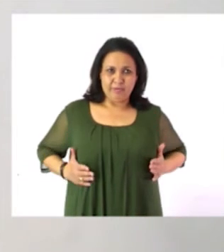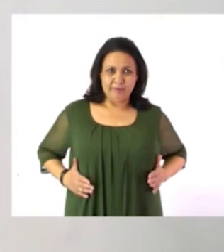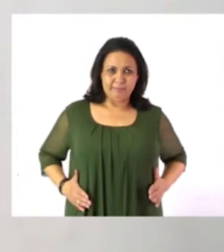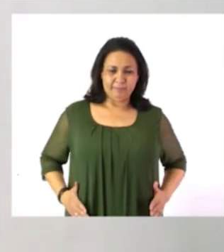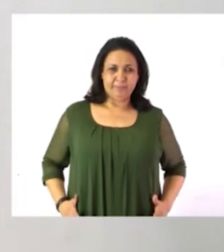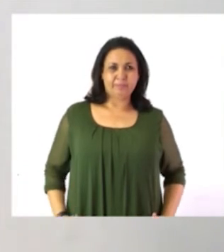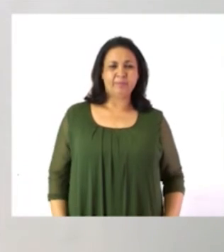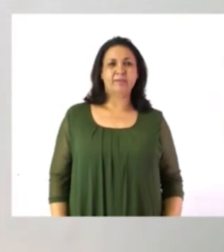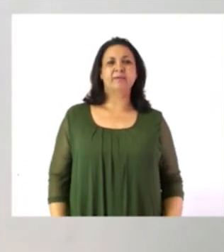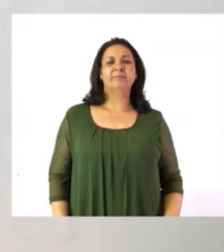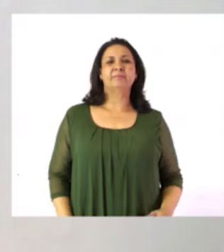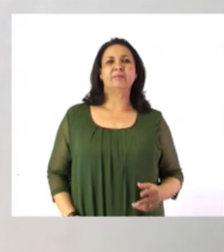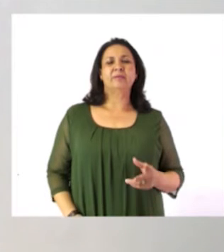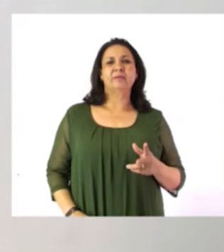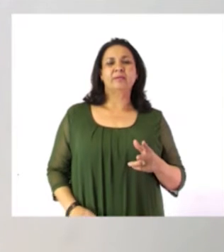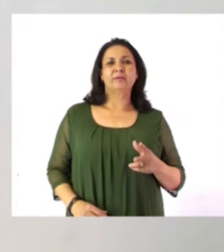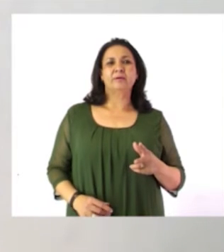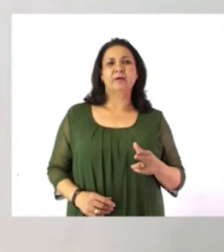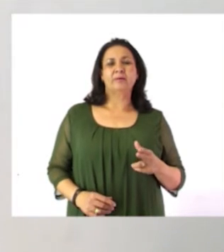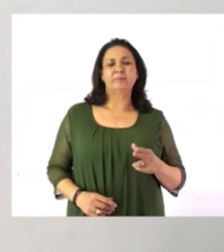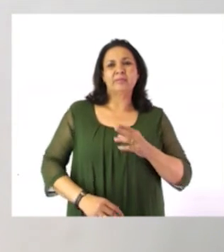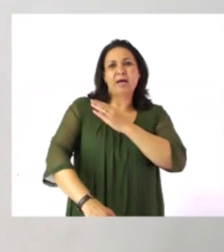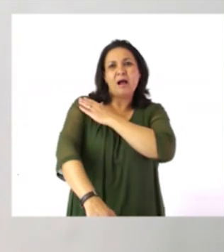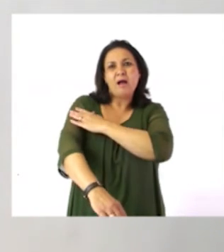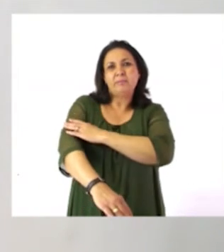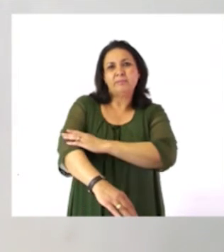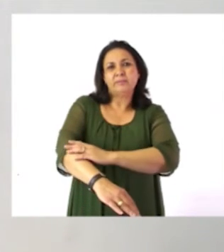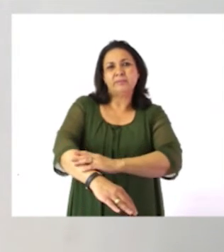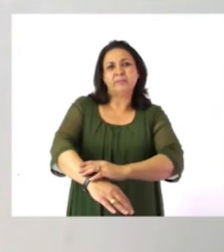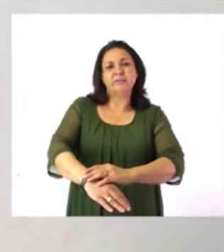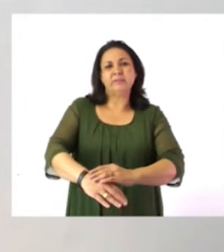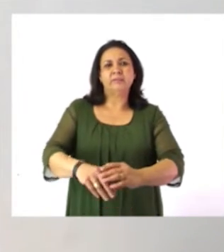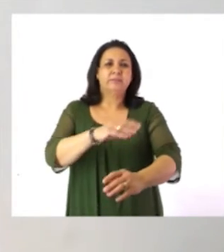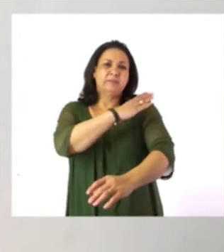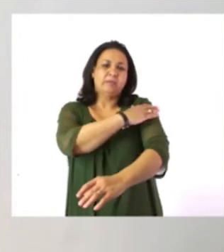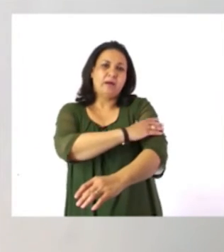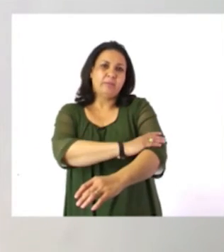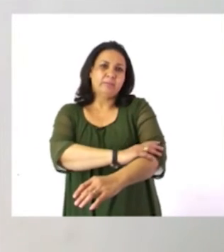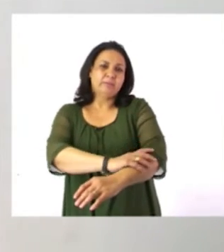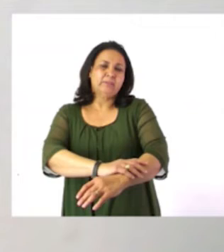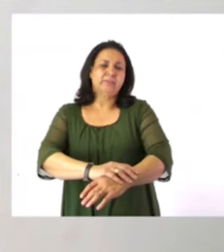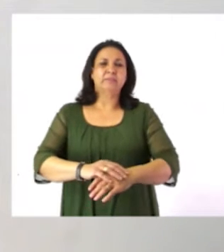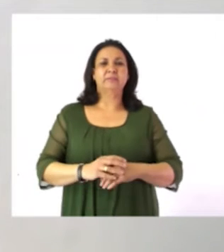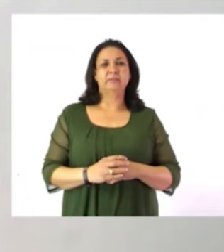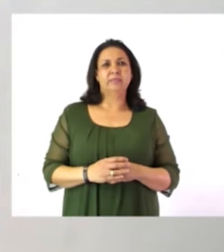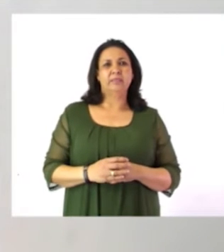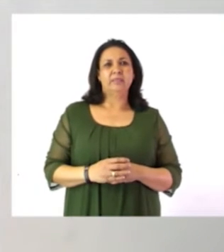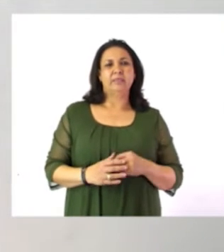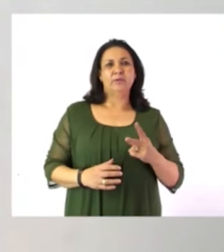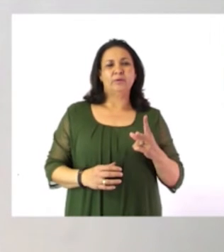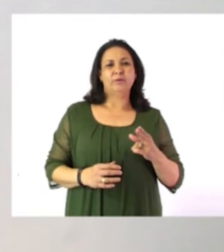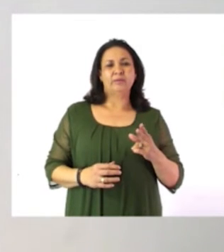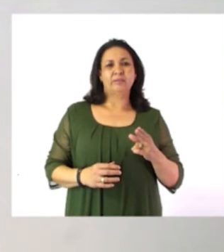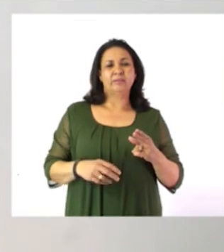here, the body. And the arms, you cut out the arms.